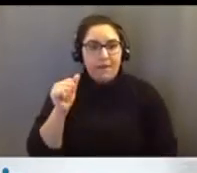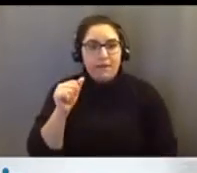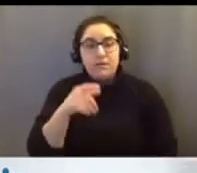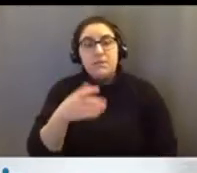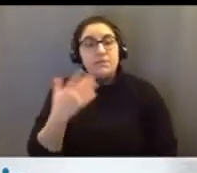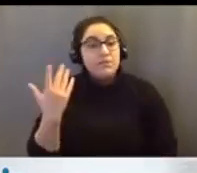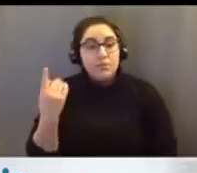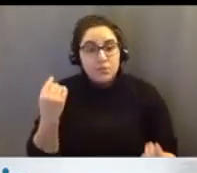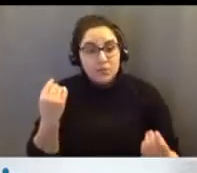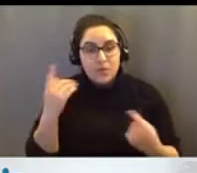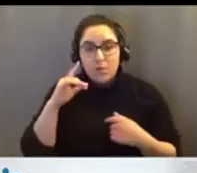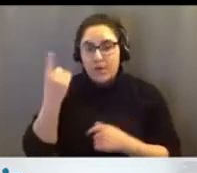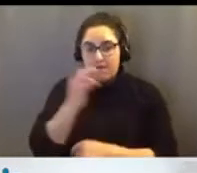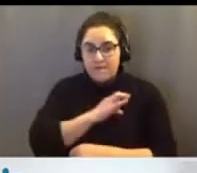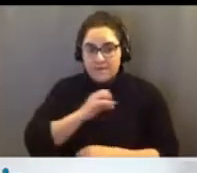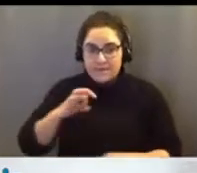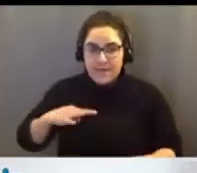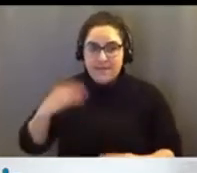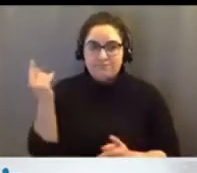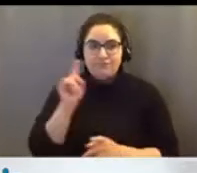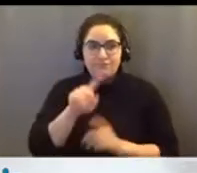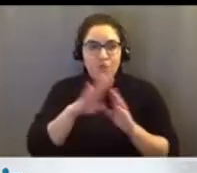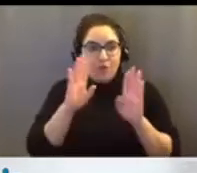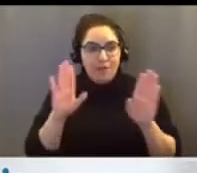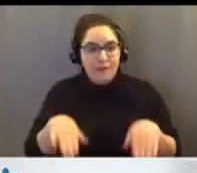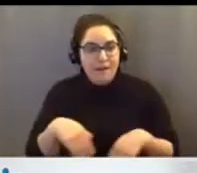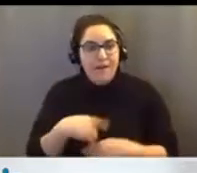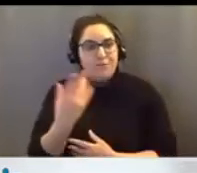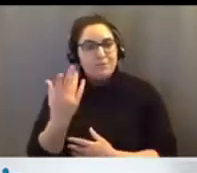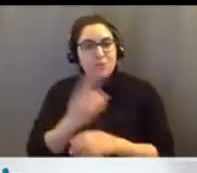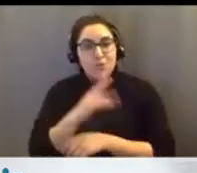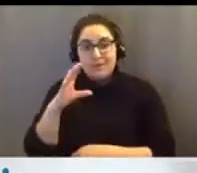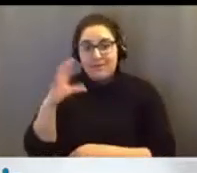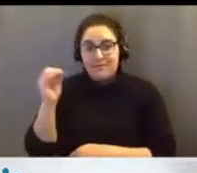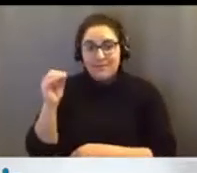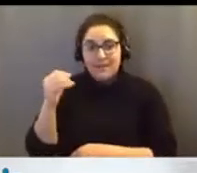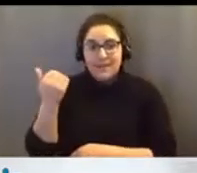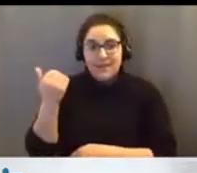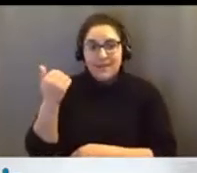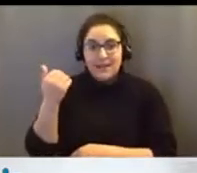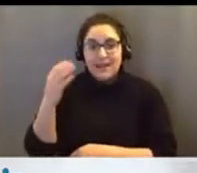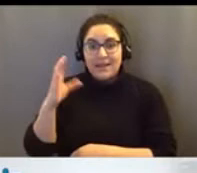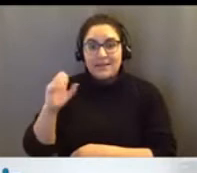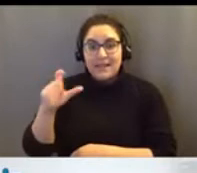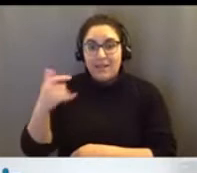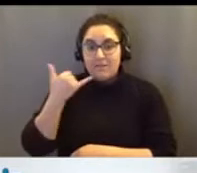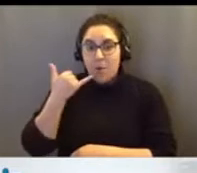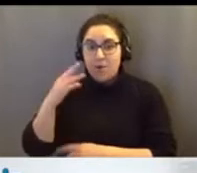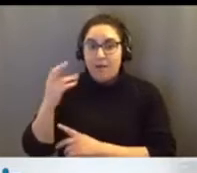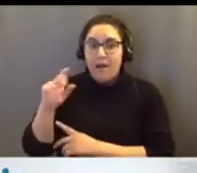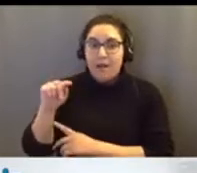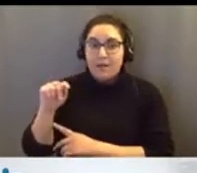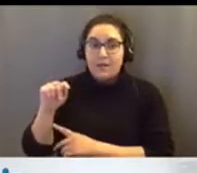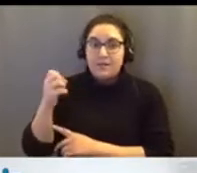by one of our staff went over to the house and they used the company cell phone hotspot to get her in. And then